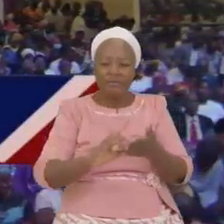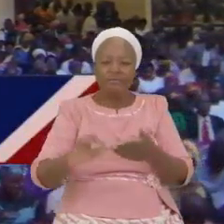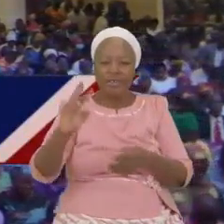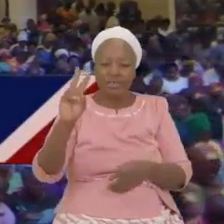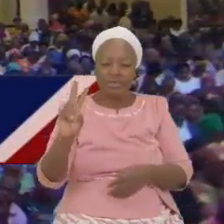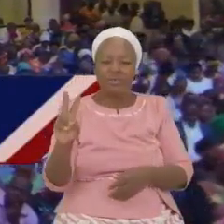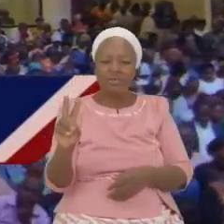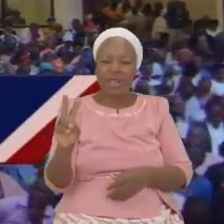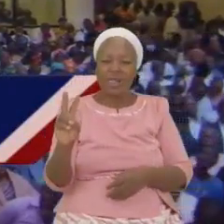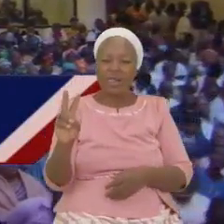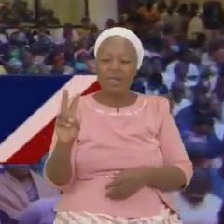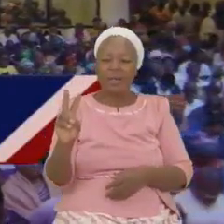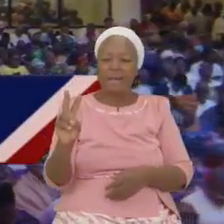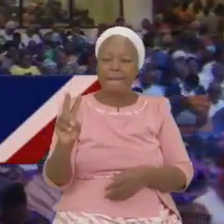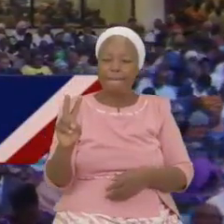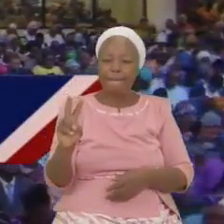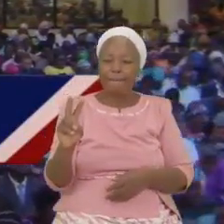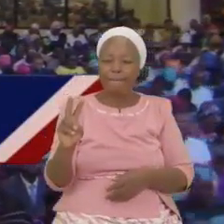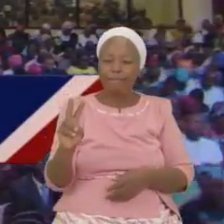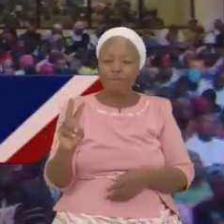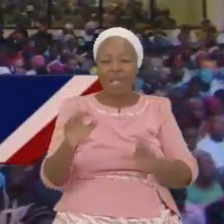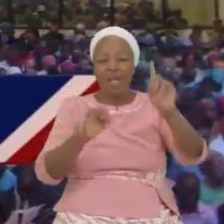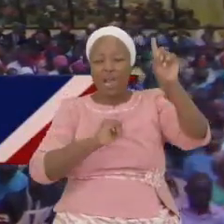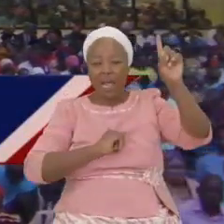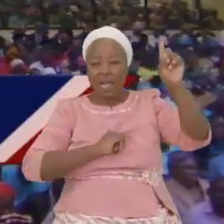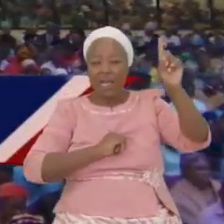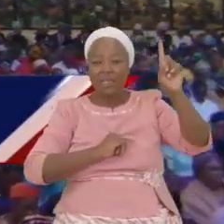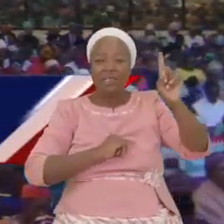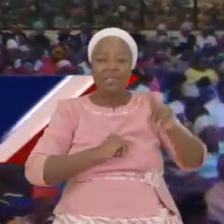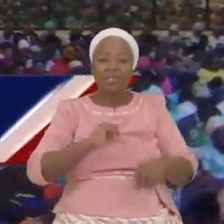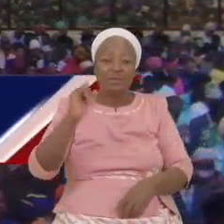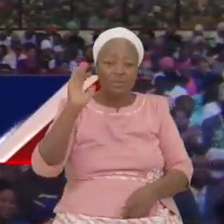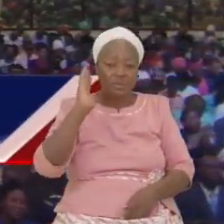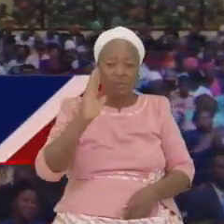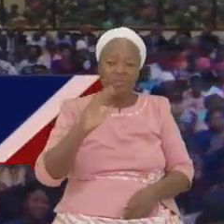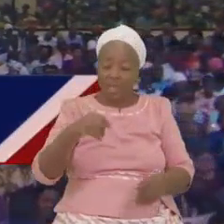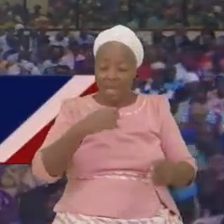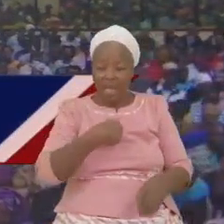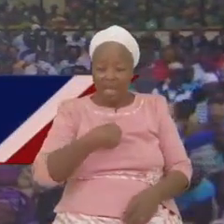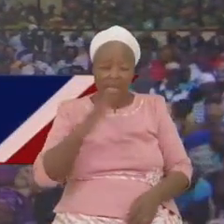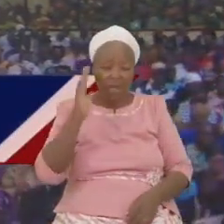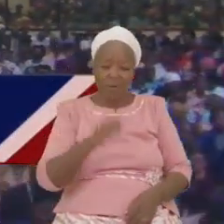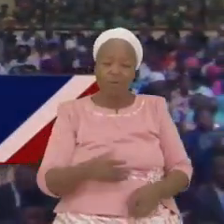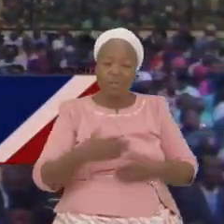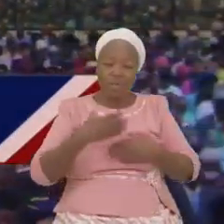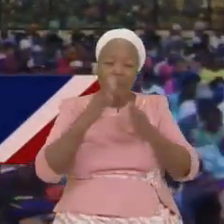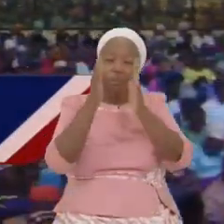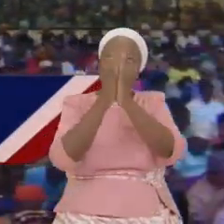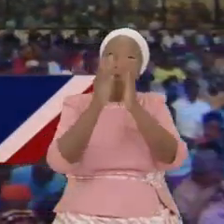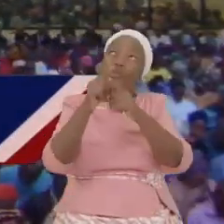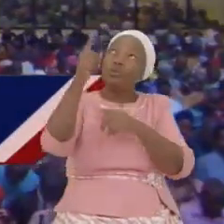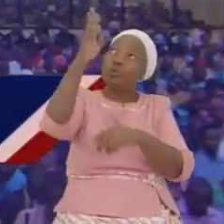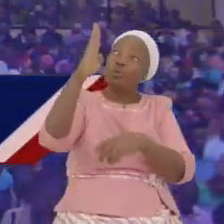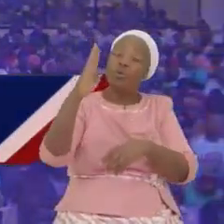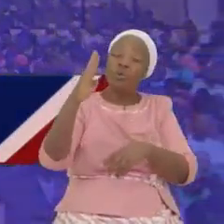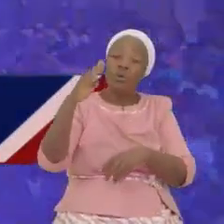57, we're looking at verse 2. I will cry unto God Most High,